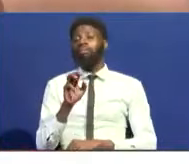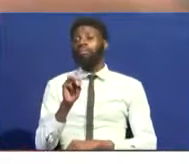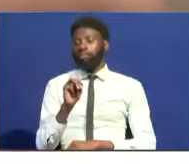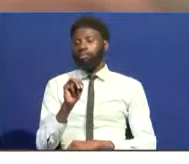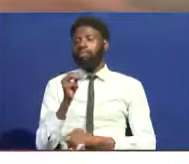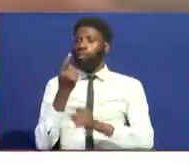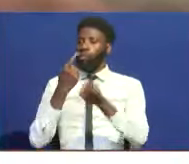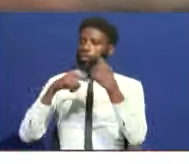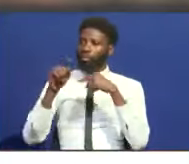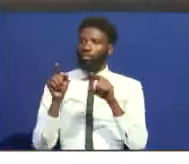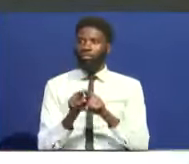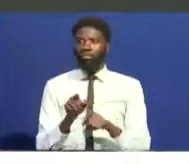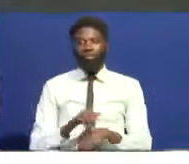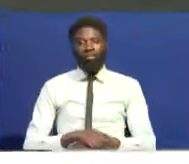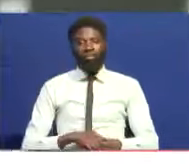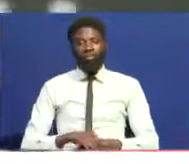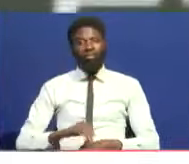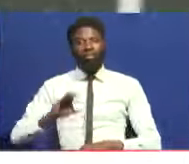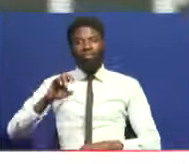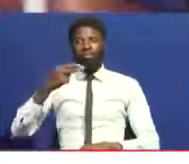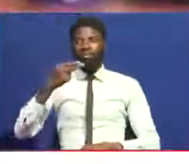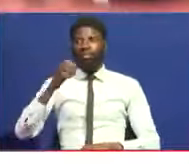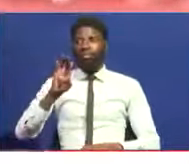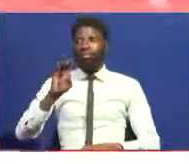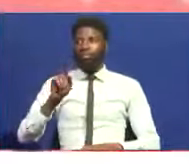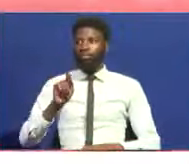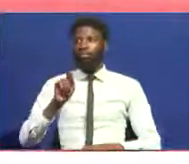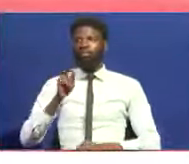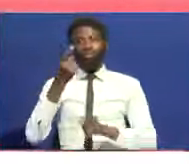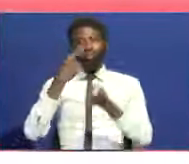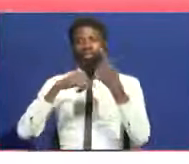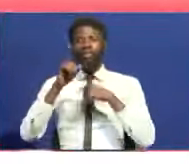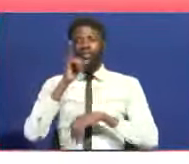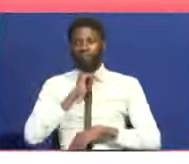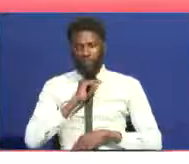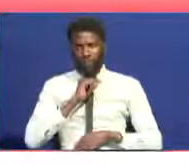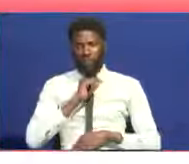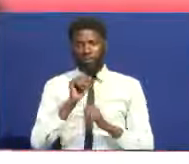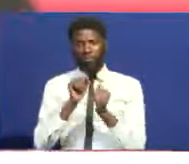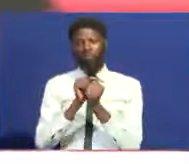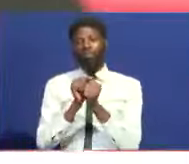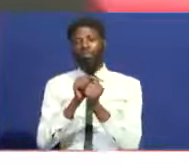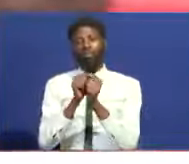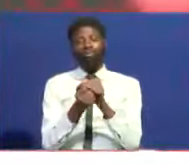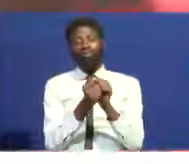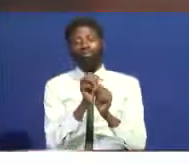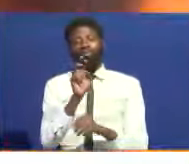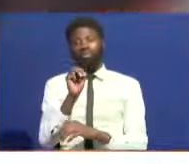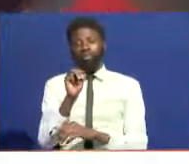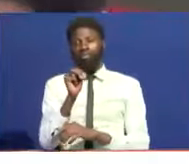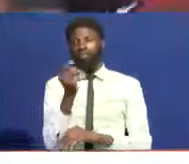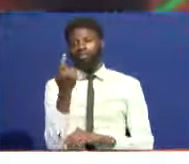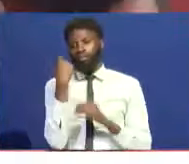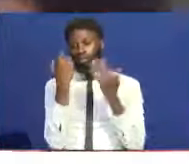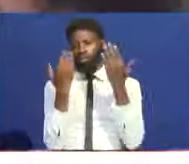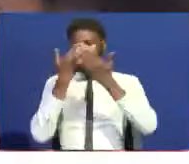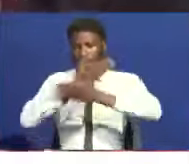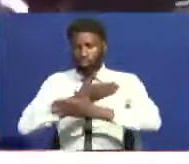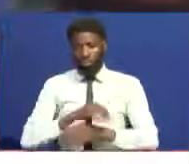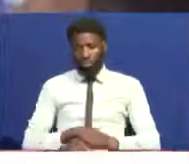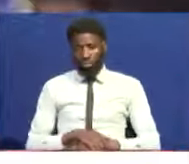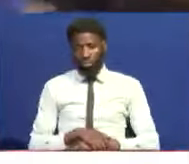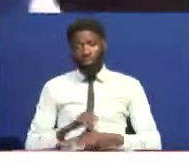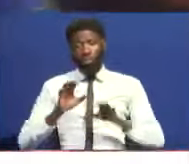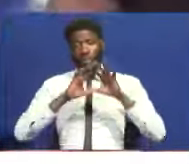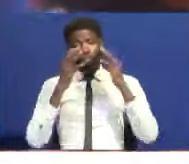Beatrice Chebet smashed the 10,000 meters world record at last night's Eugene Diamond League in the United States. Chebet did not just